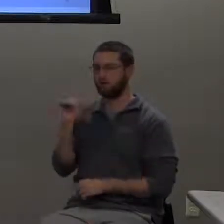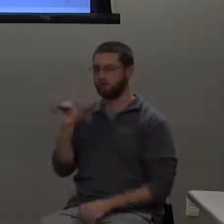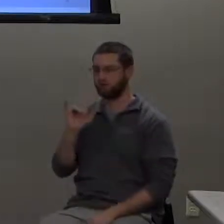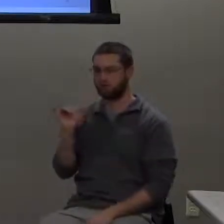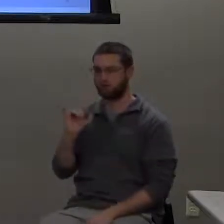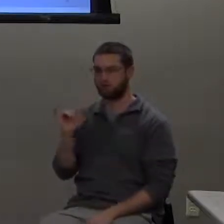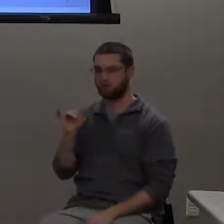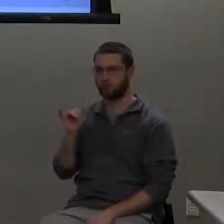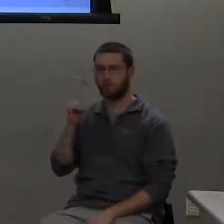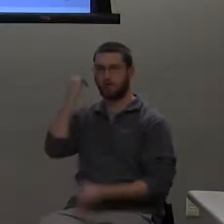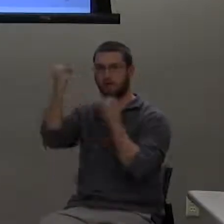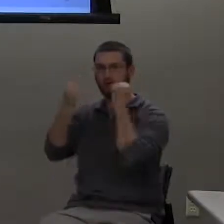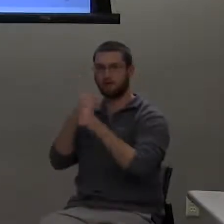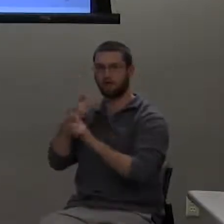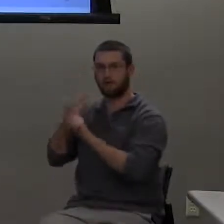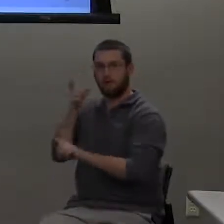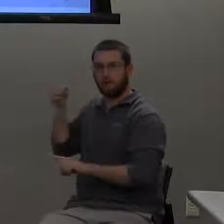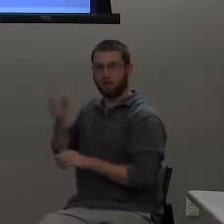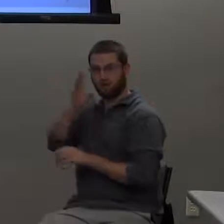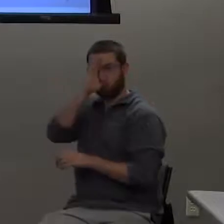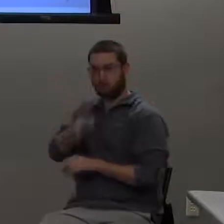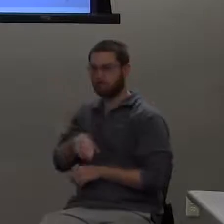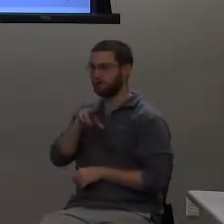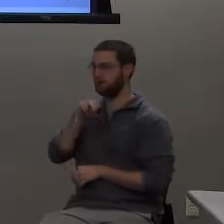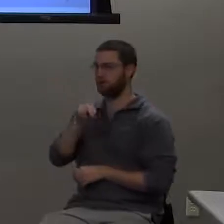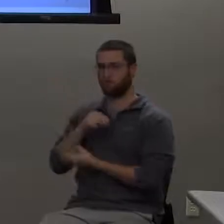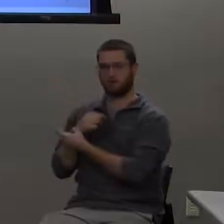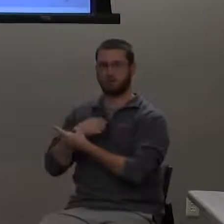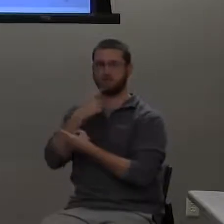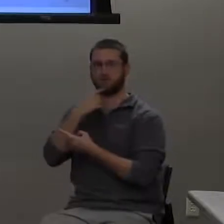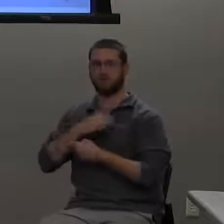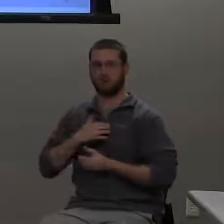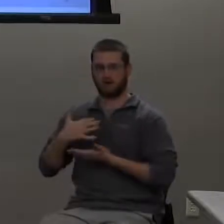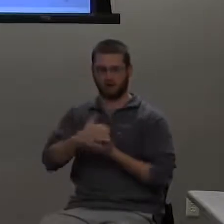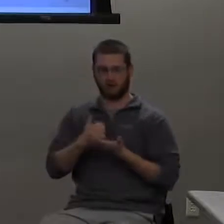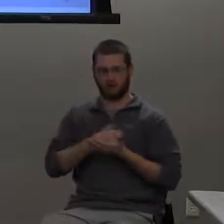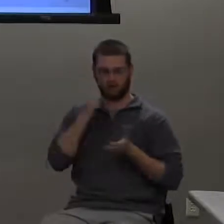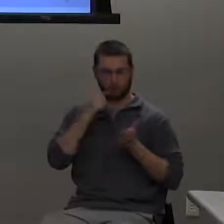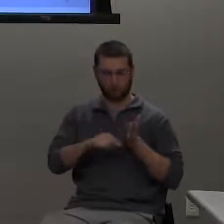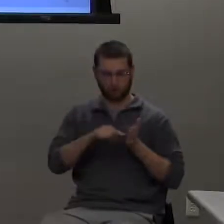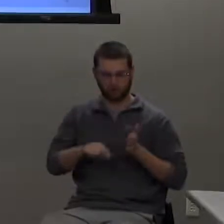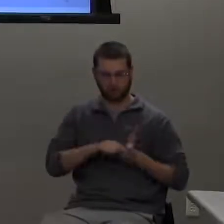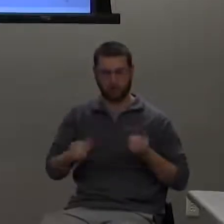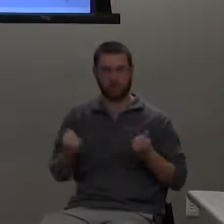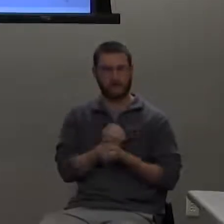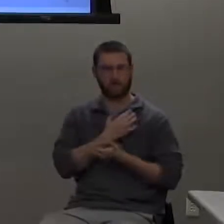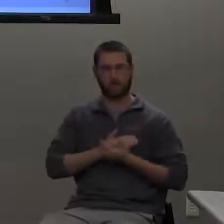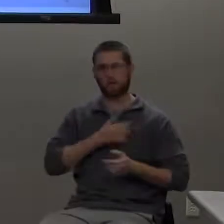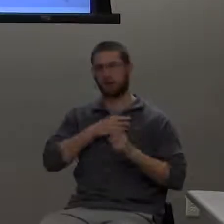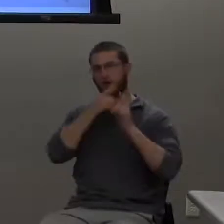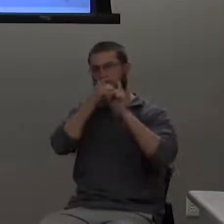these did not come from you. No, these were what I collected through all my research to date.